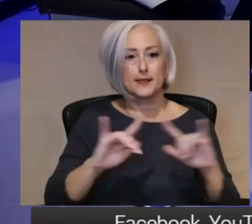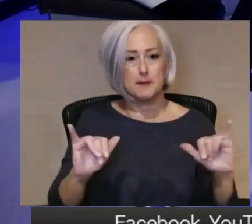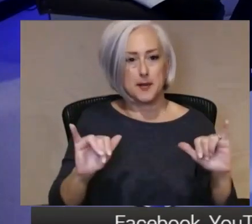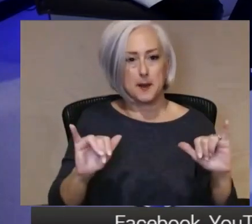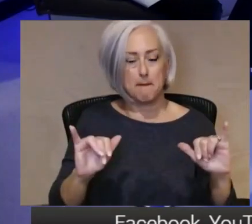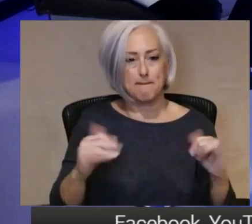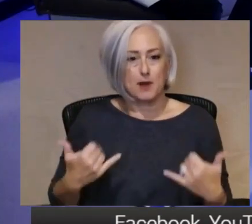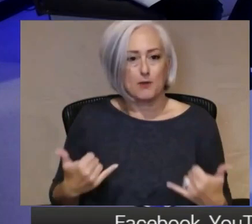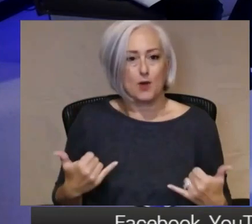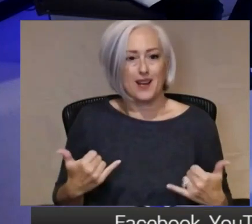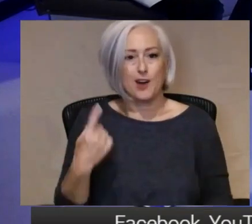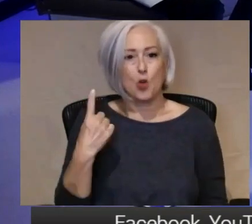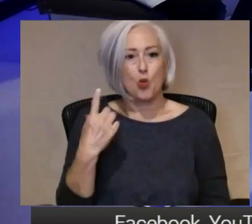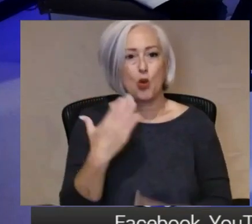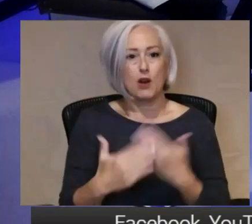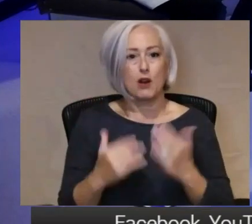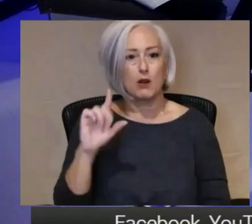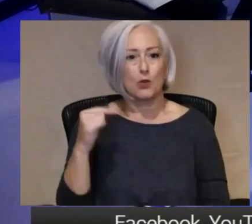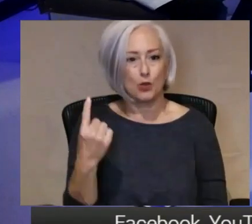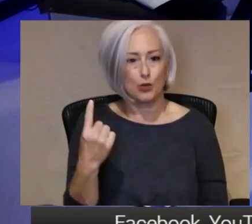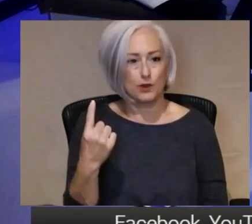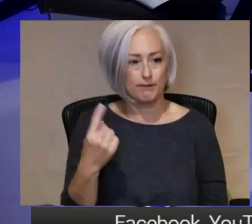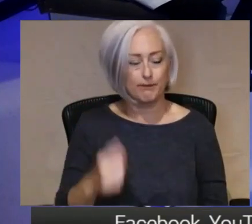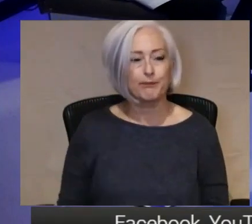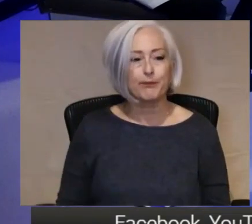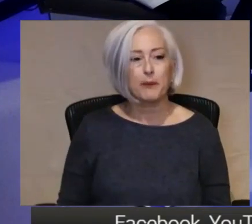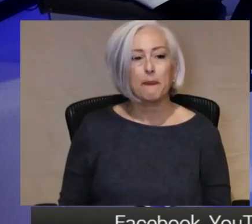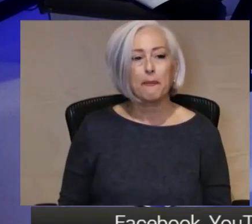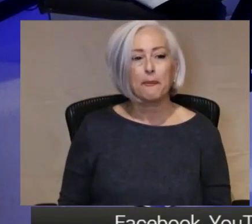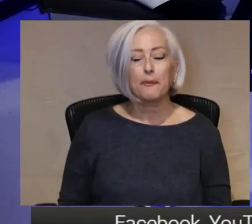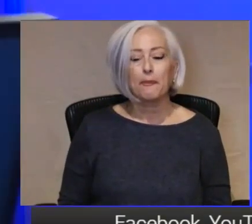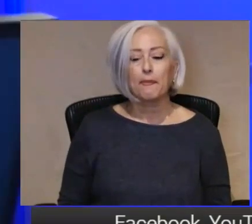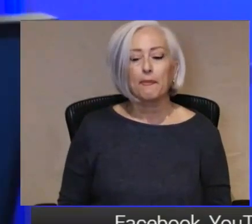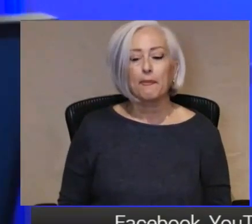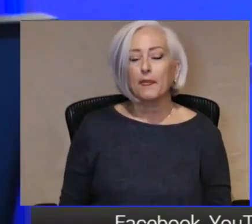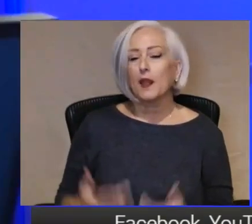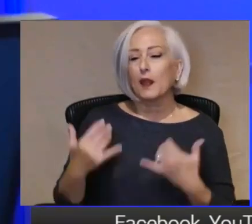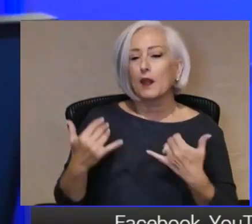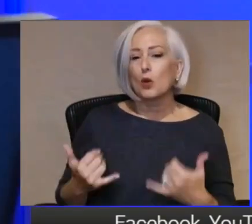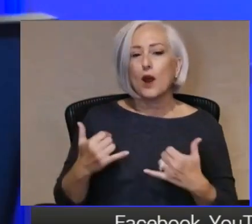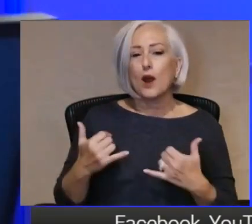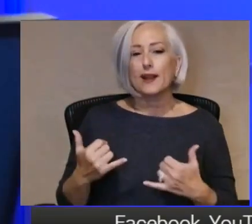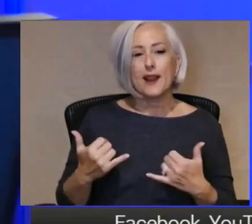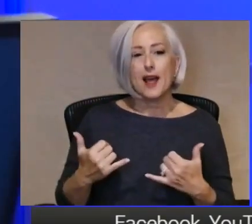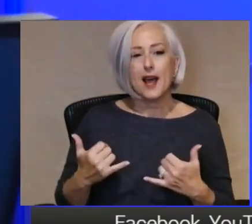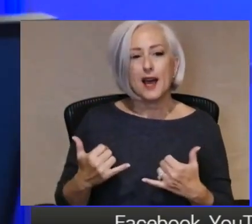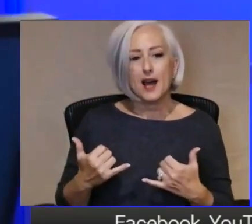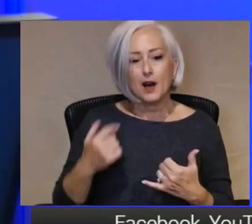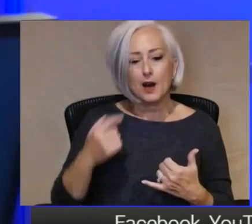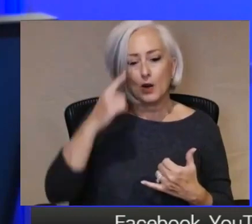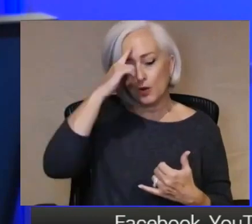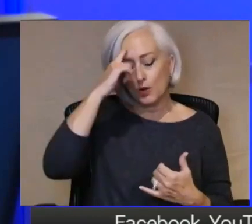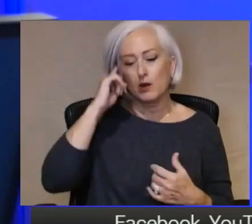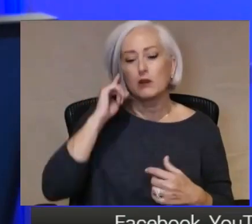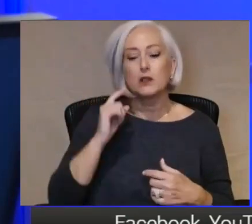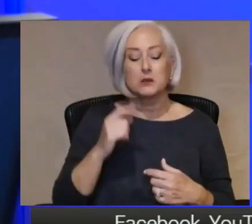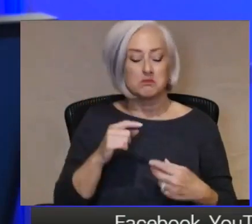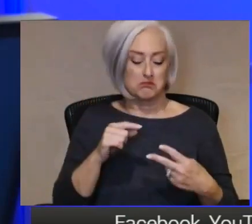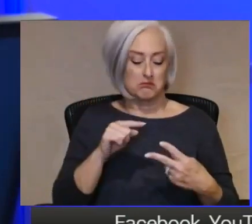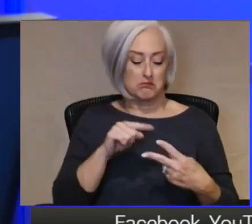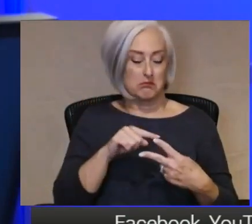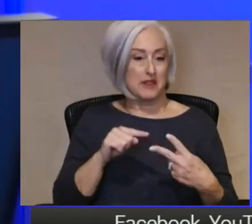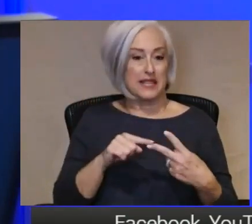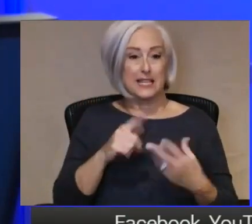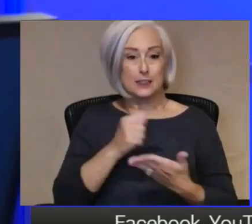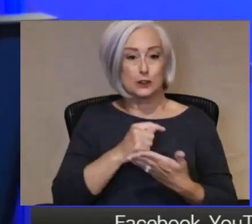Okay. I think, you know, we should not say at this stage that one is superior to the other. You're right. I mean, there